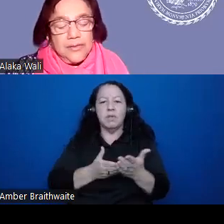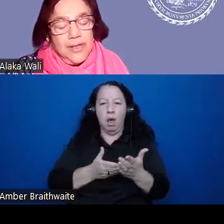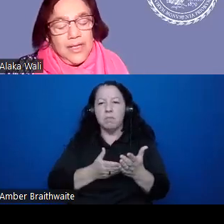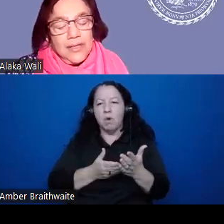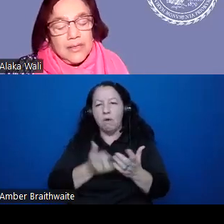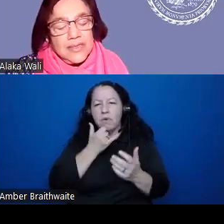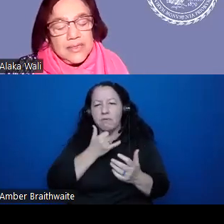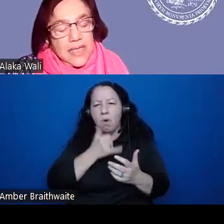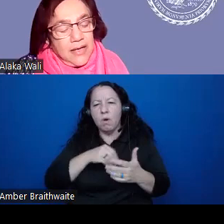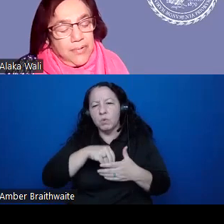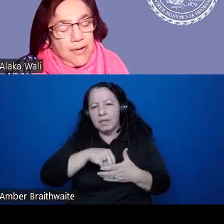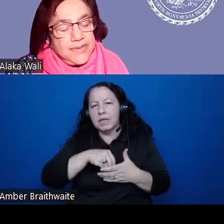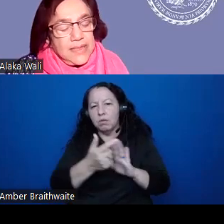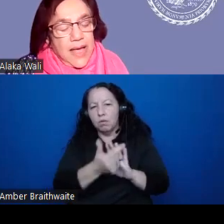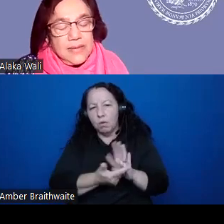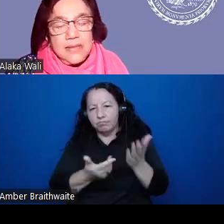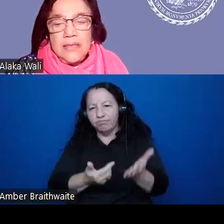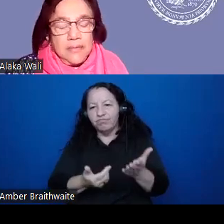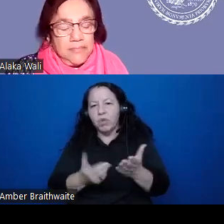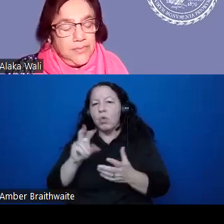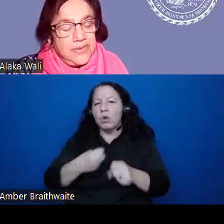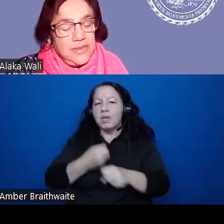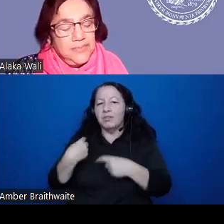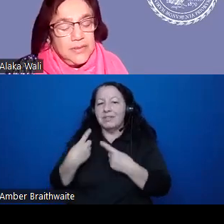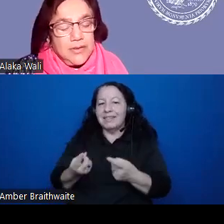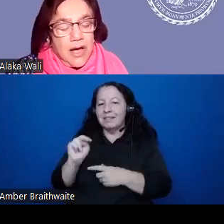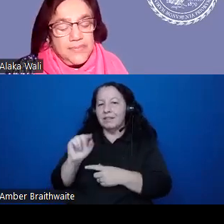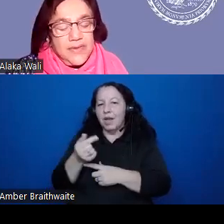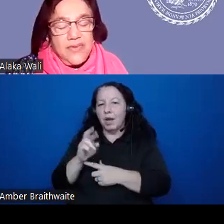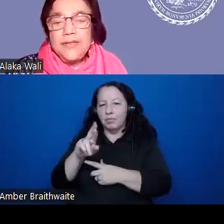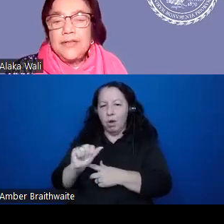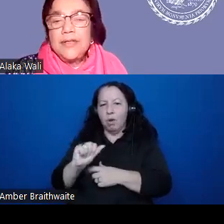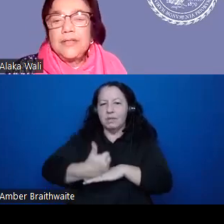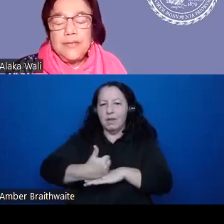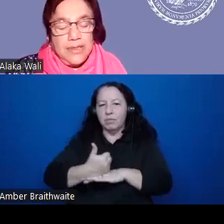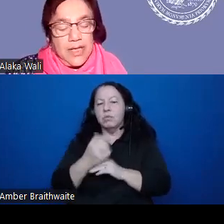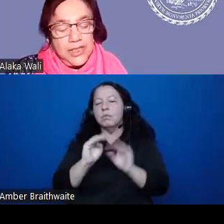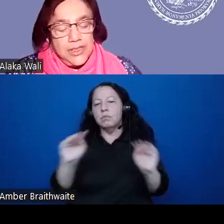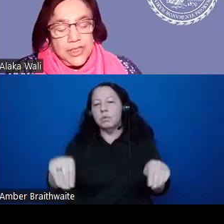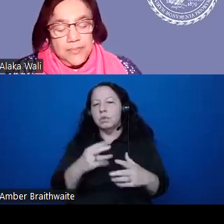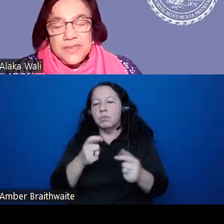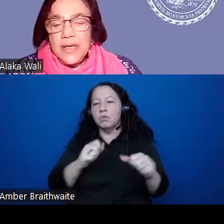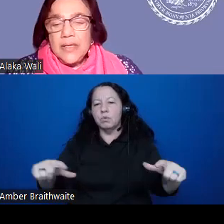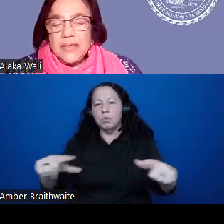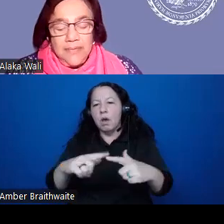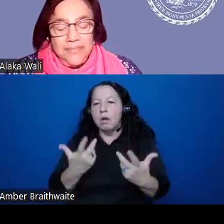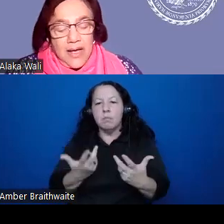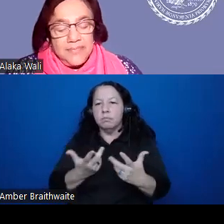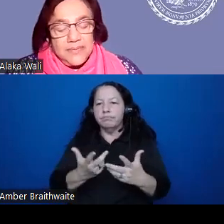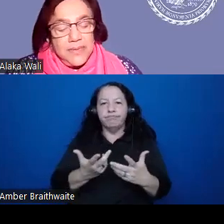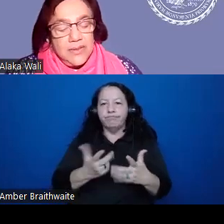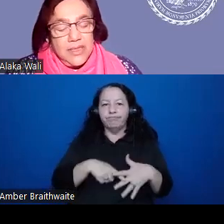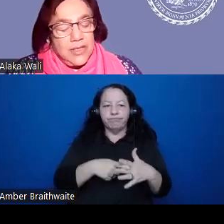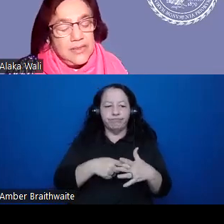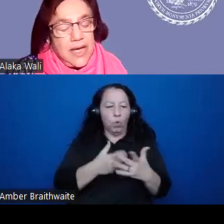In the 30 years since NAGPRA was enacted, museums and tribes have entered into relationships,